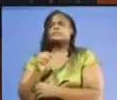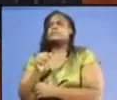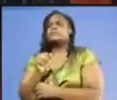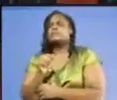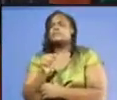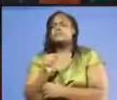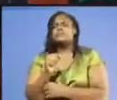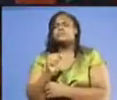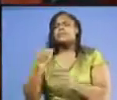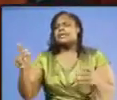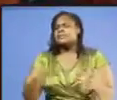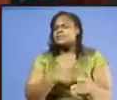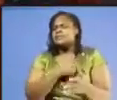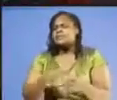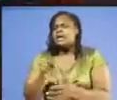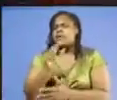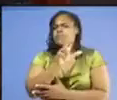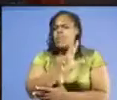in Psalm